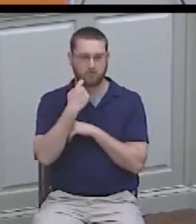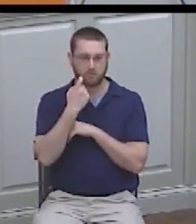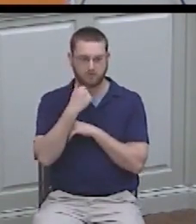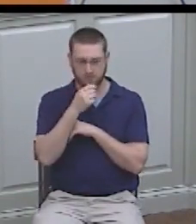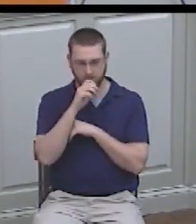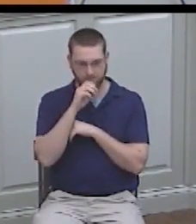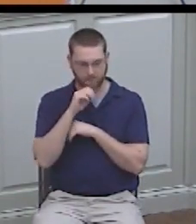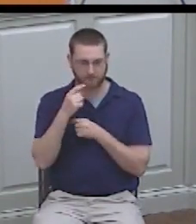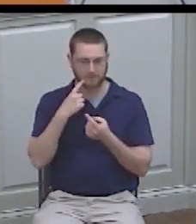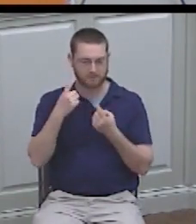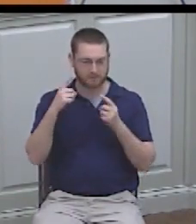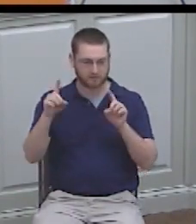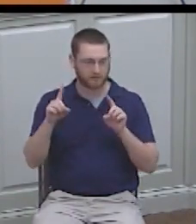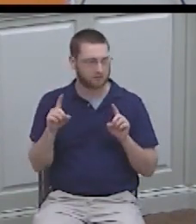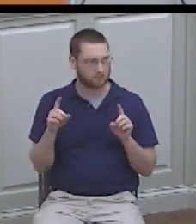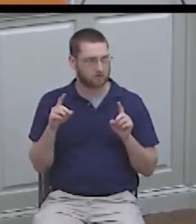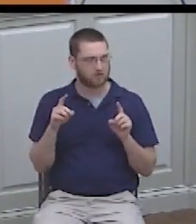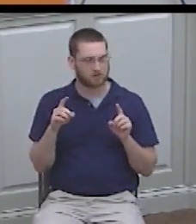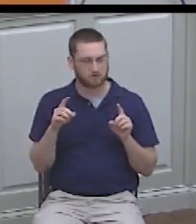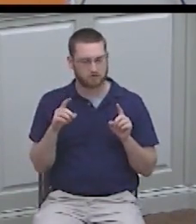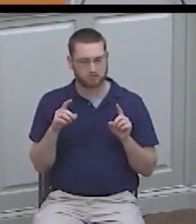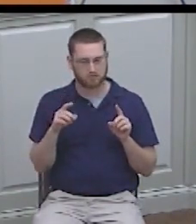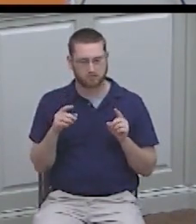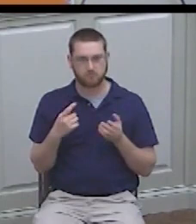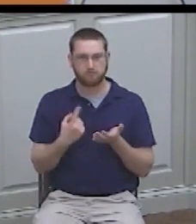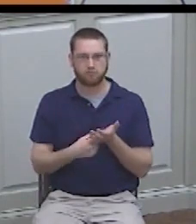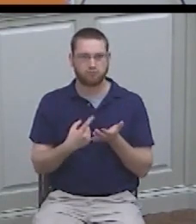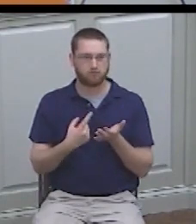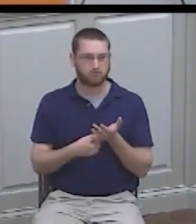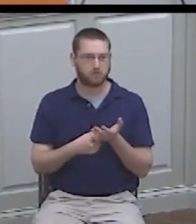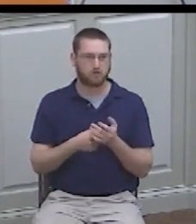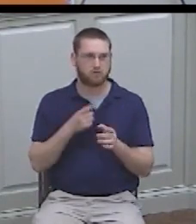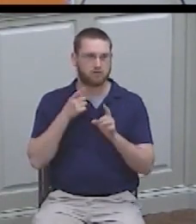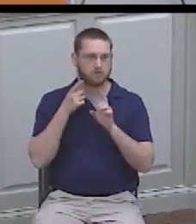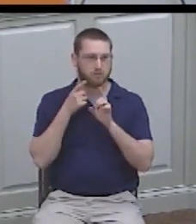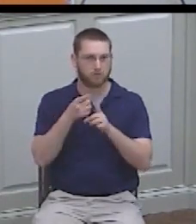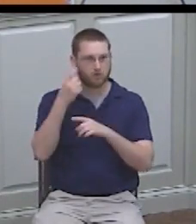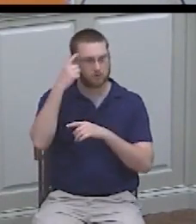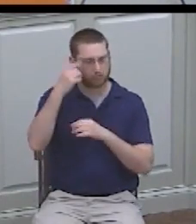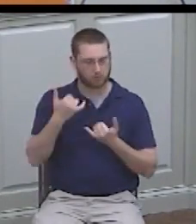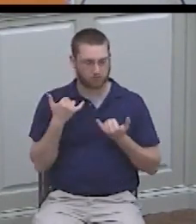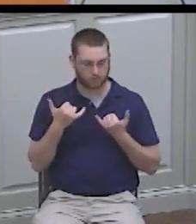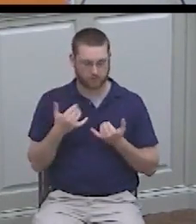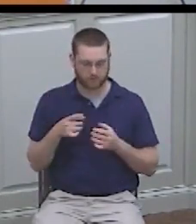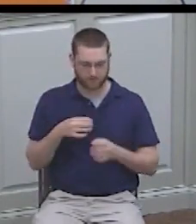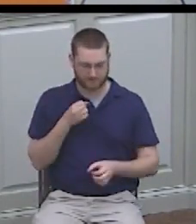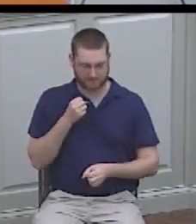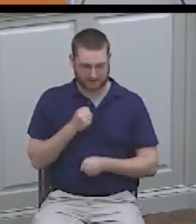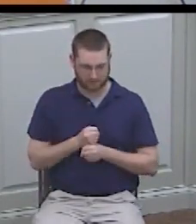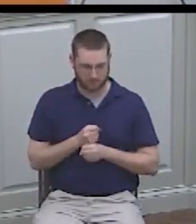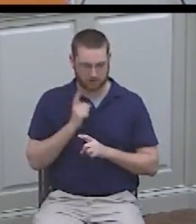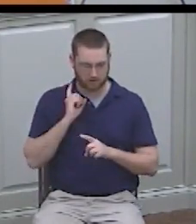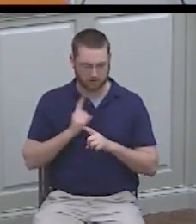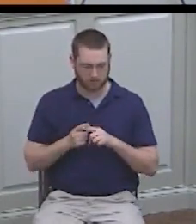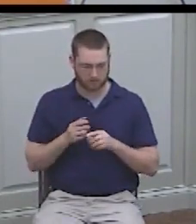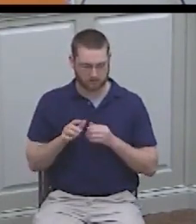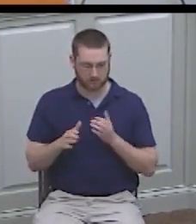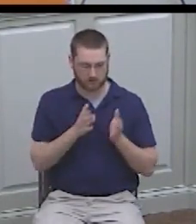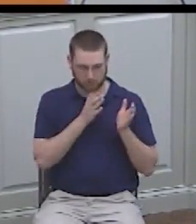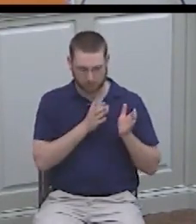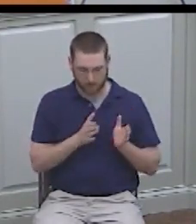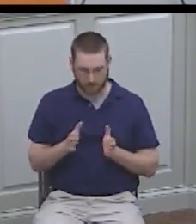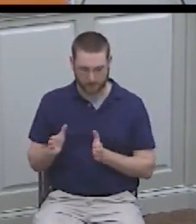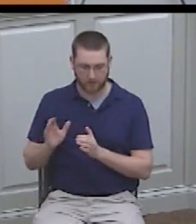was successfully done to discuss goals for the current year and certain plans and how